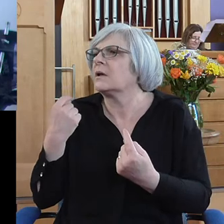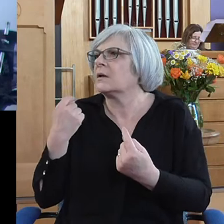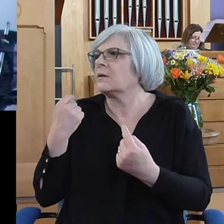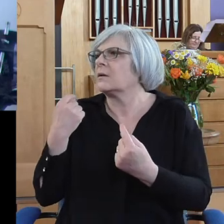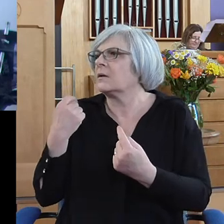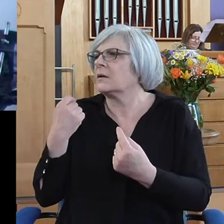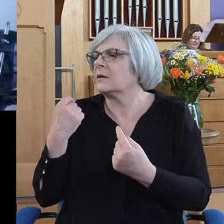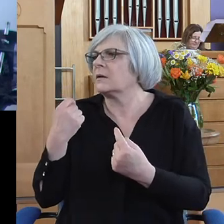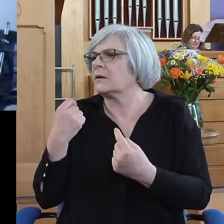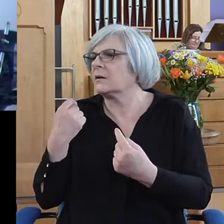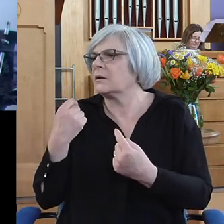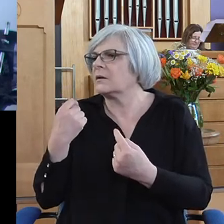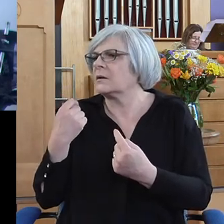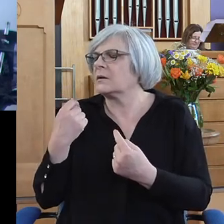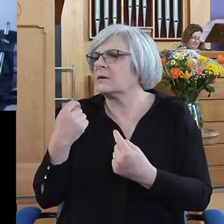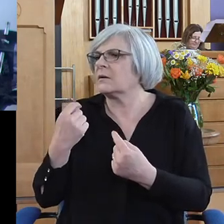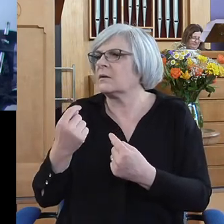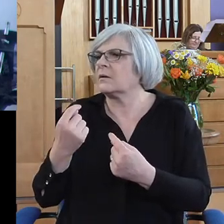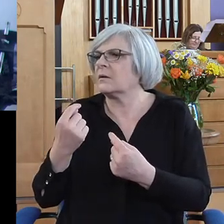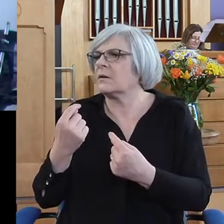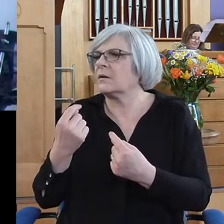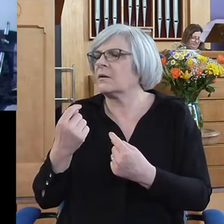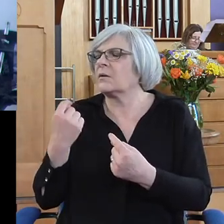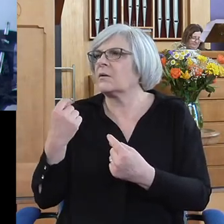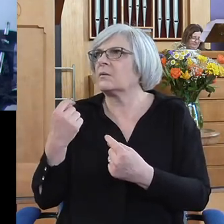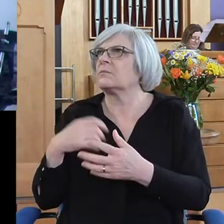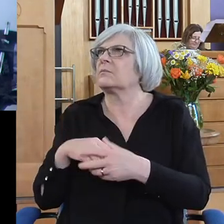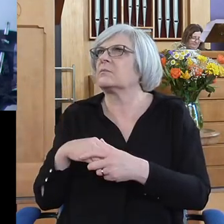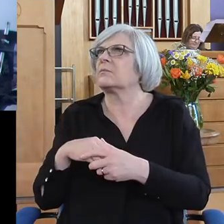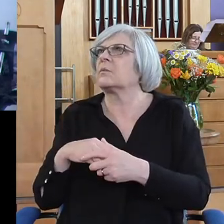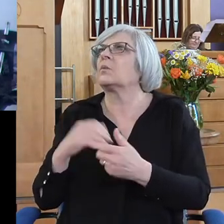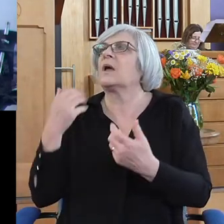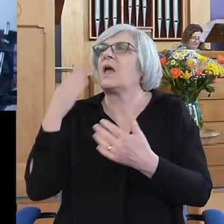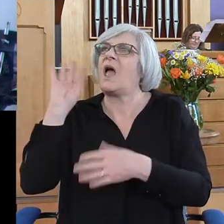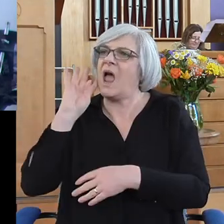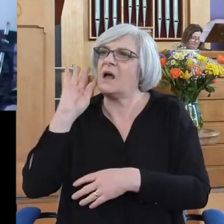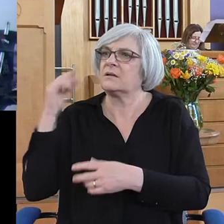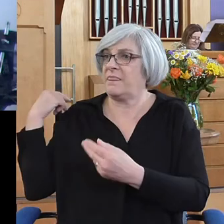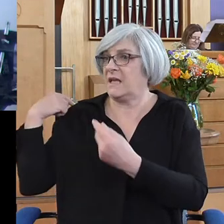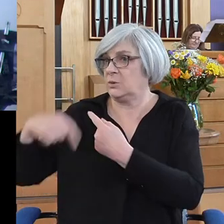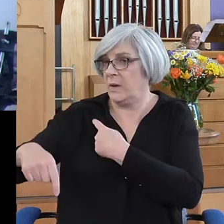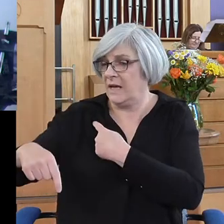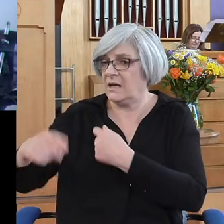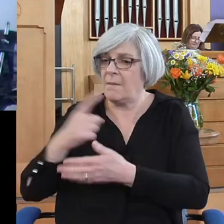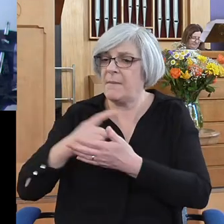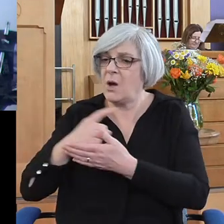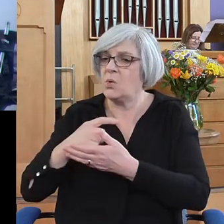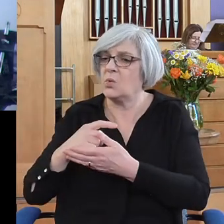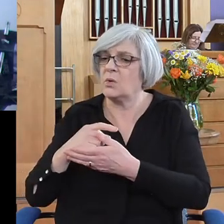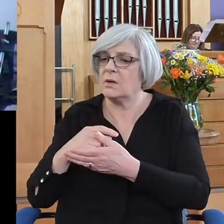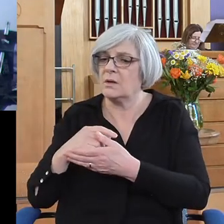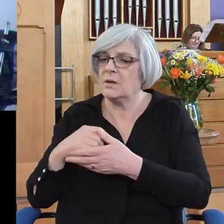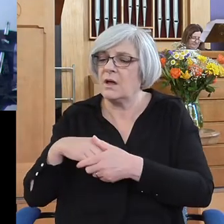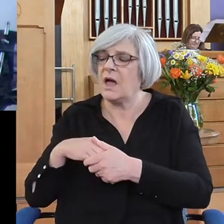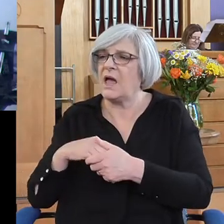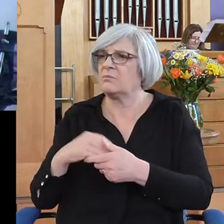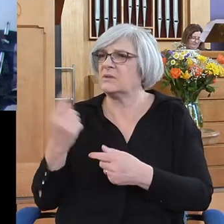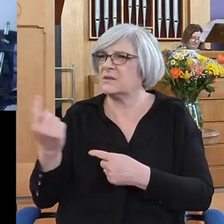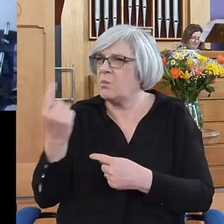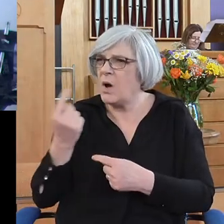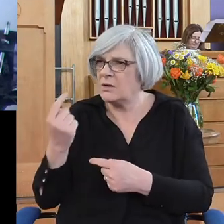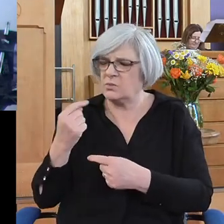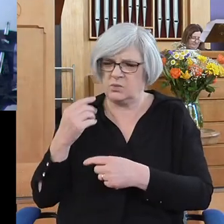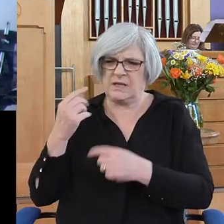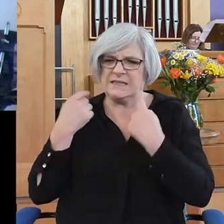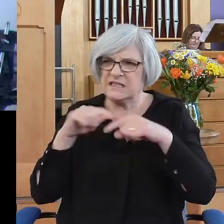the life of a committed, dedicated teacher, Ruth Perry, but also devastated the lives of her children, her